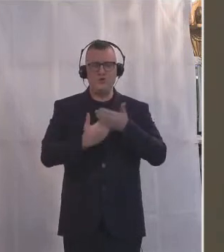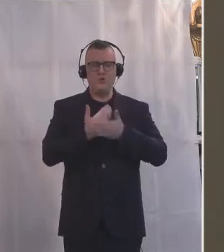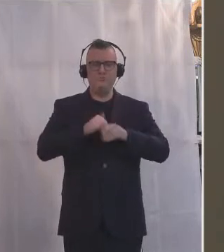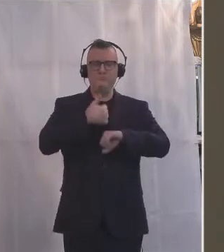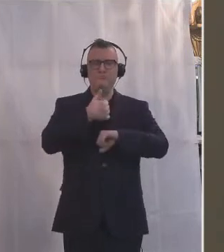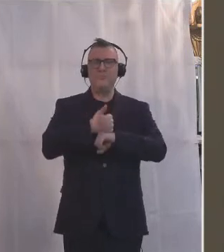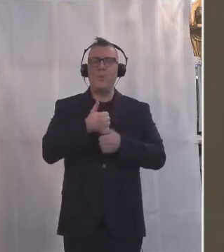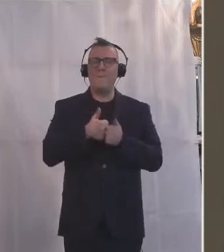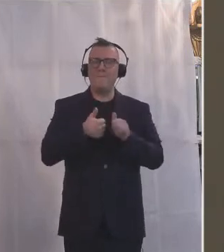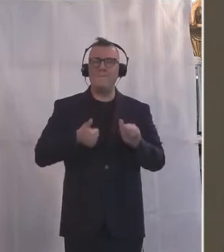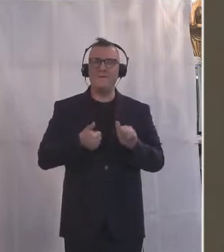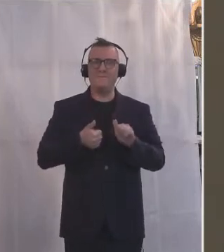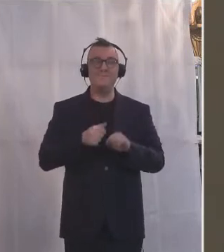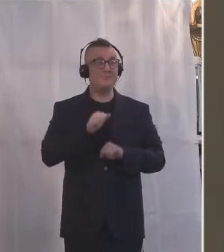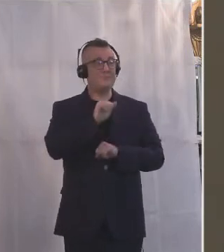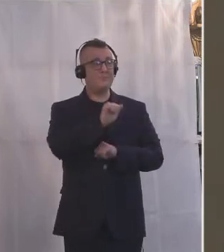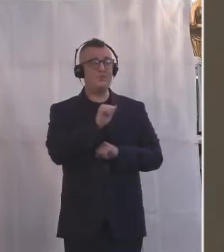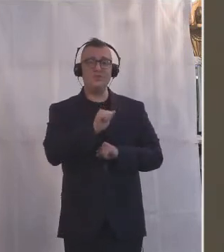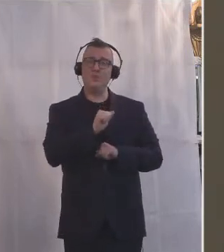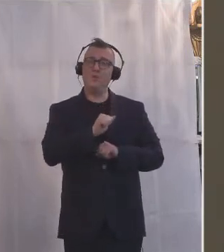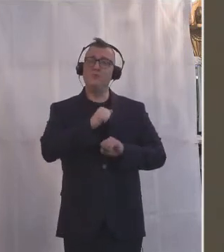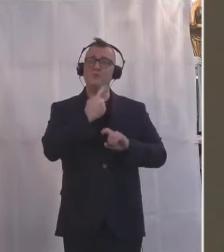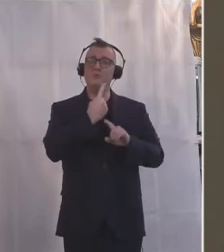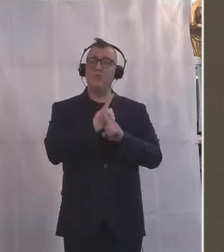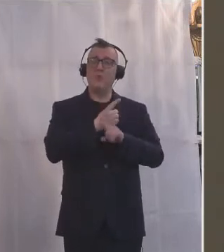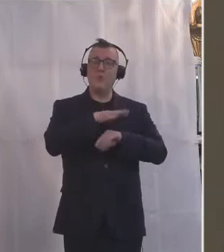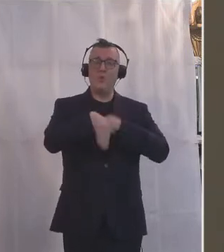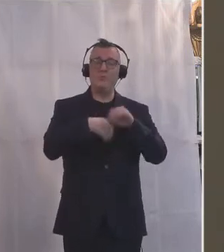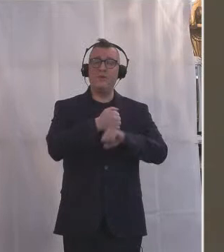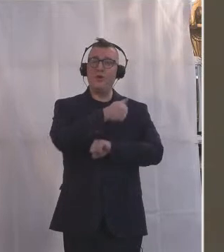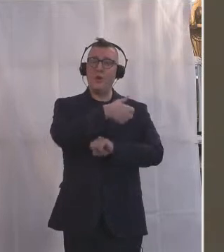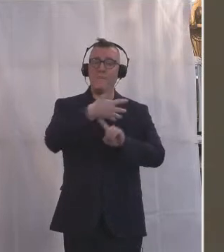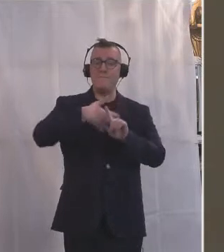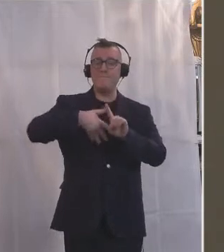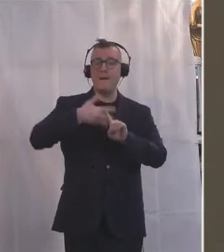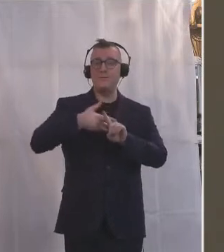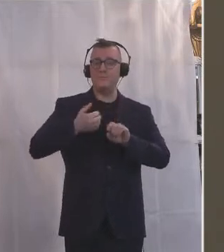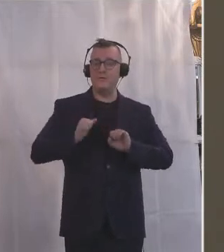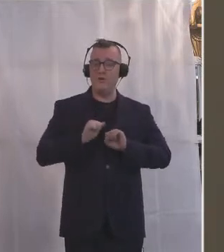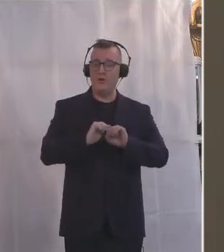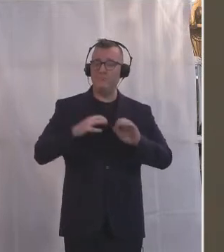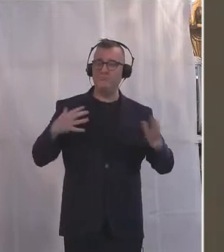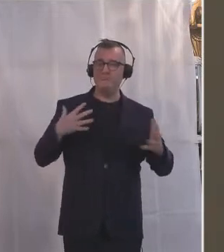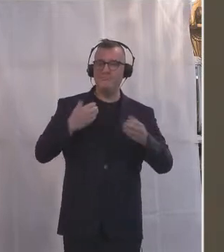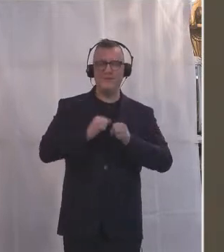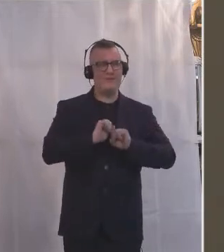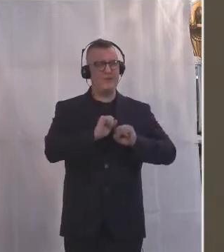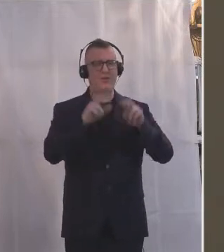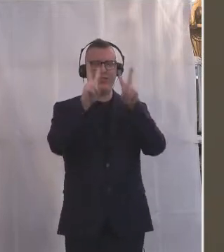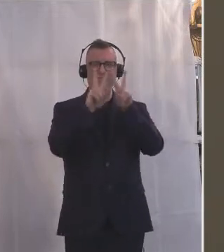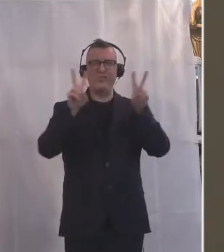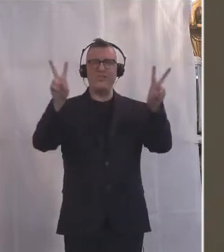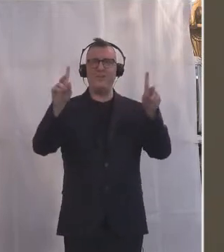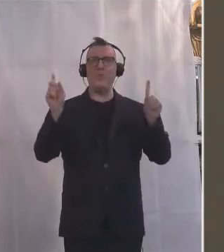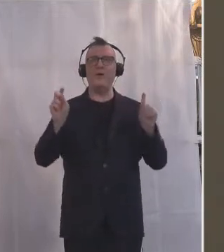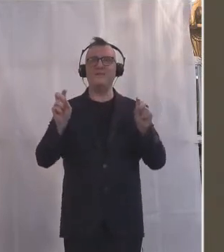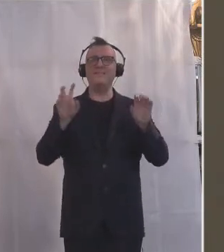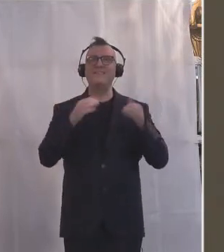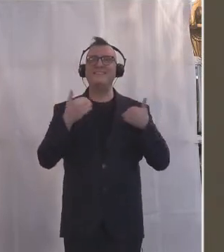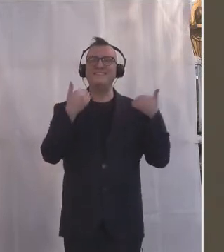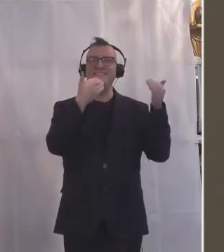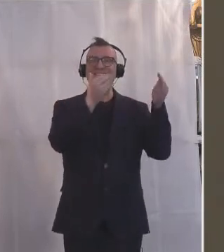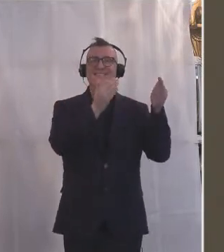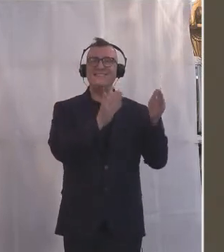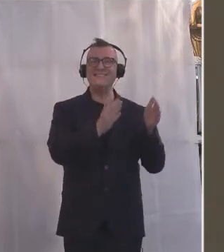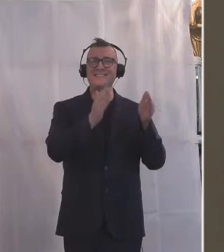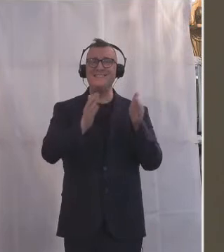about her experiences, her journey, and the theme for her talk is actually seasons, which we'll find